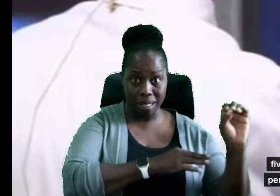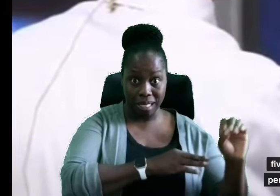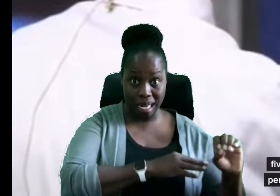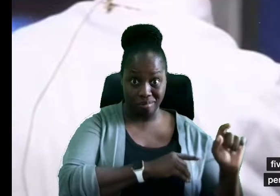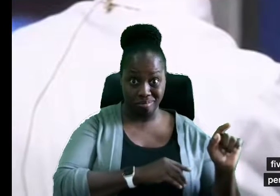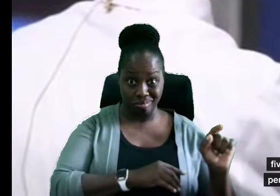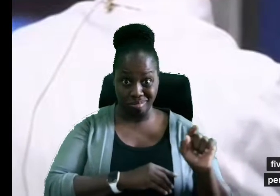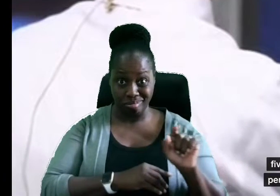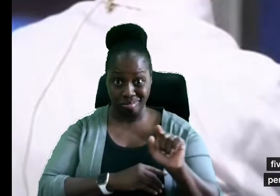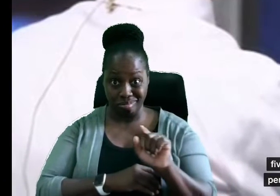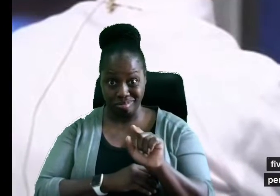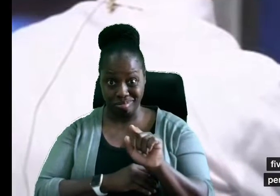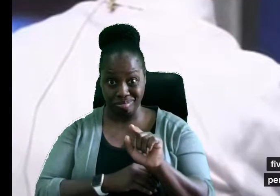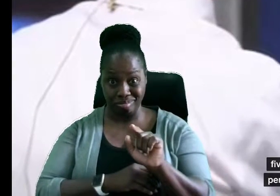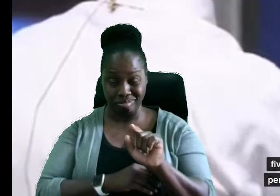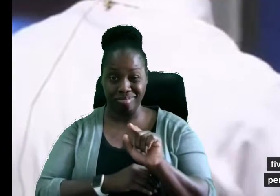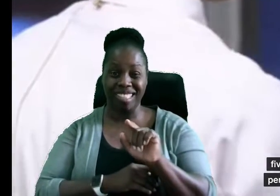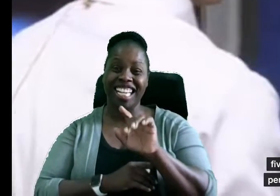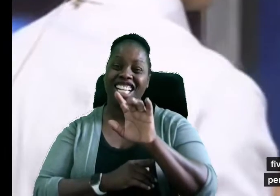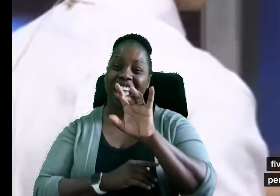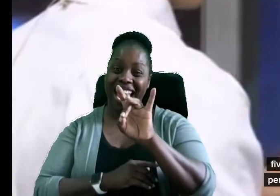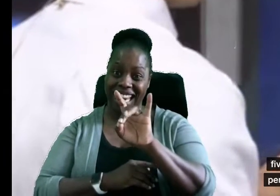73%